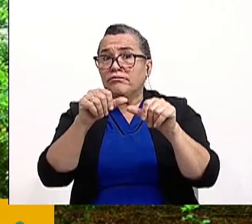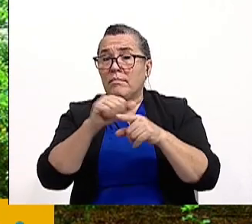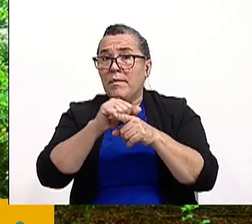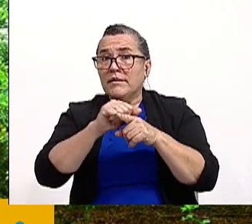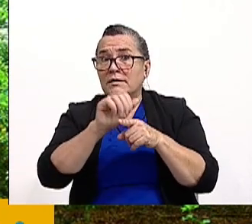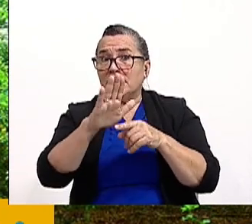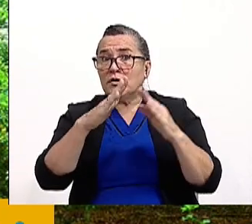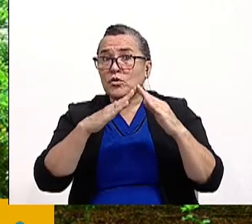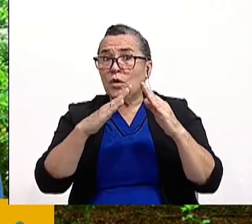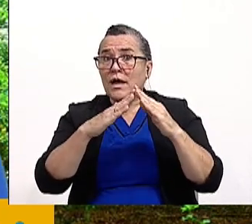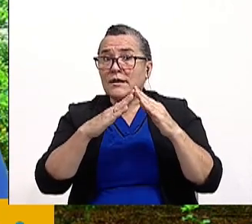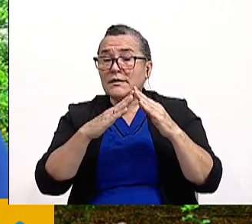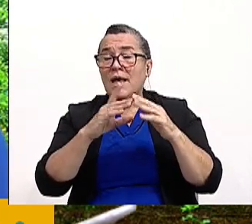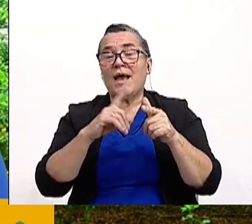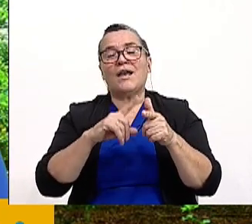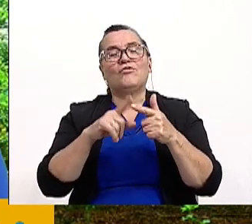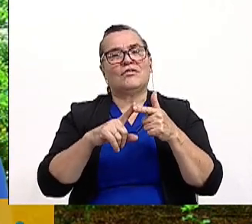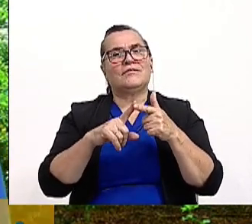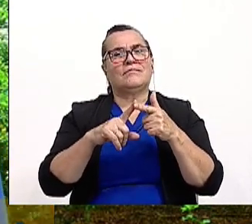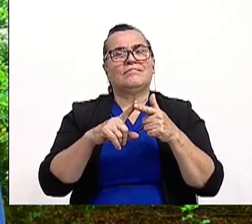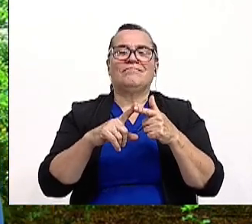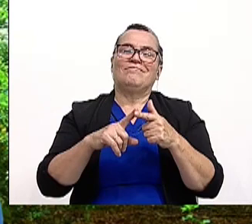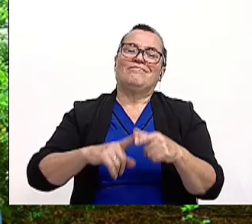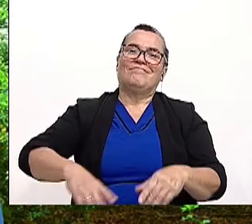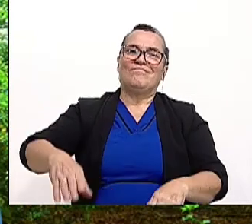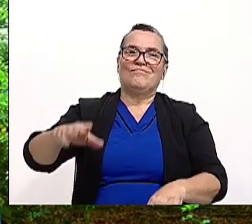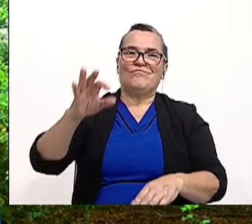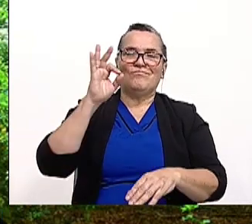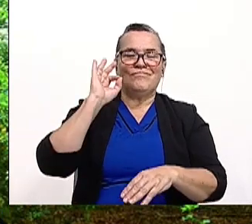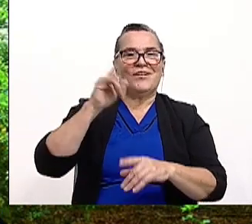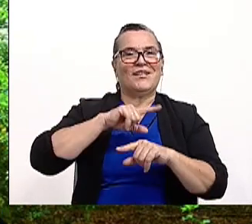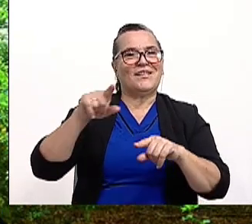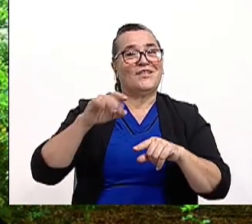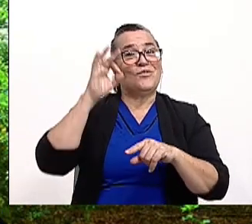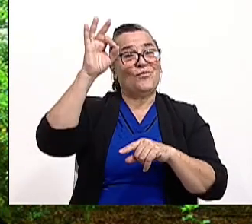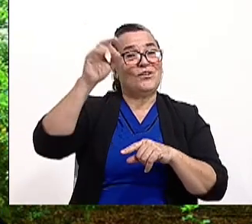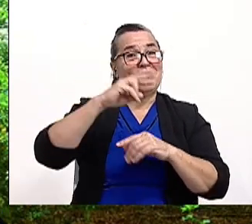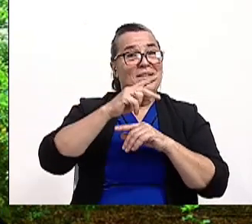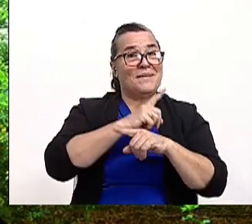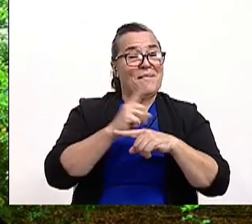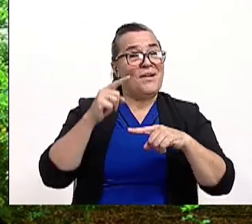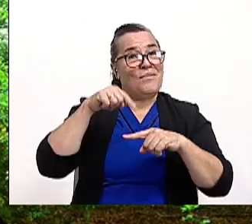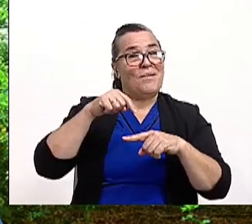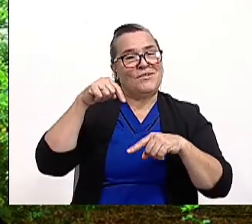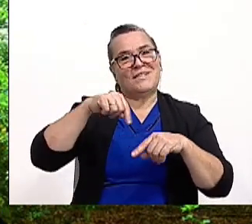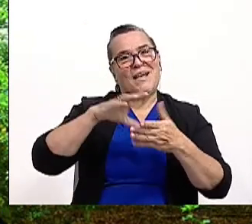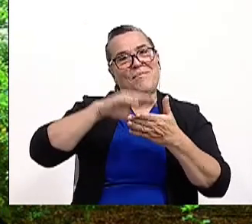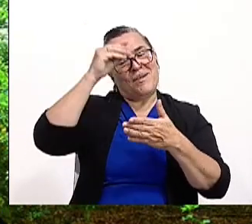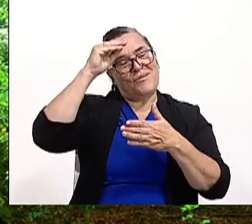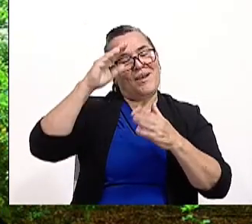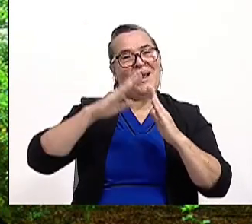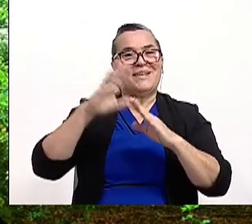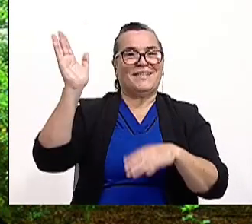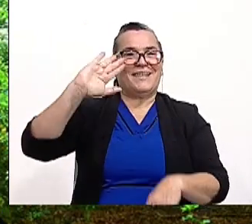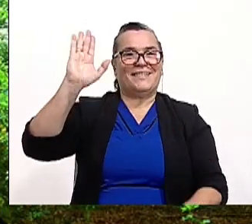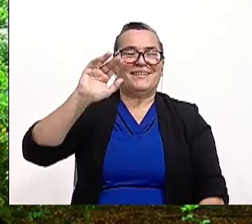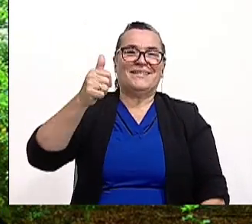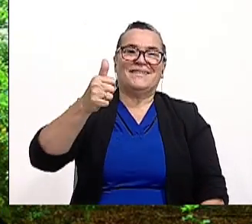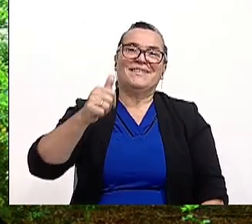in your house? Well, it was very nice to have you here. See you next week here in Aprenda en Casa. Bye-bye.